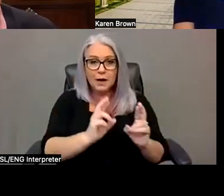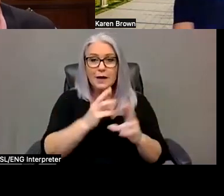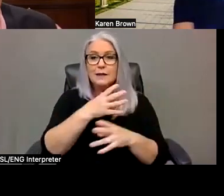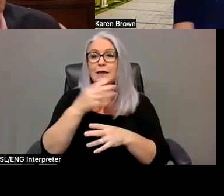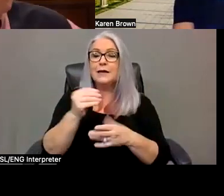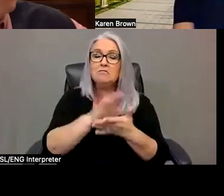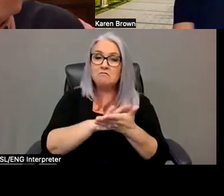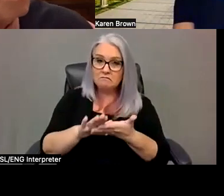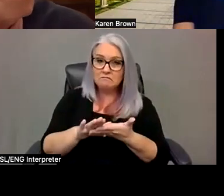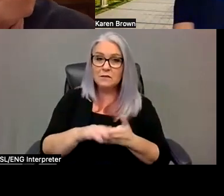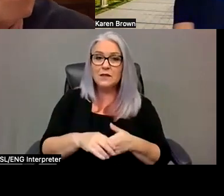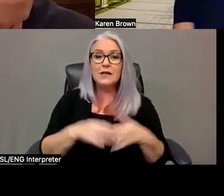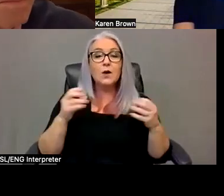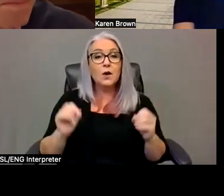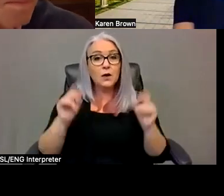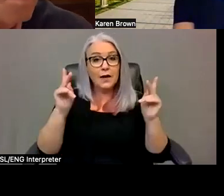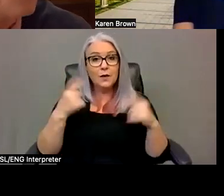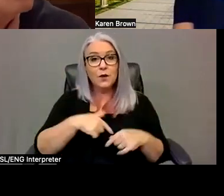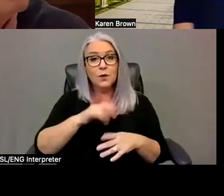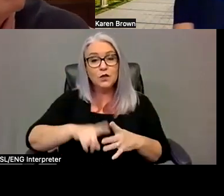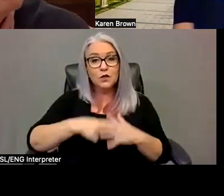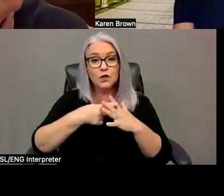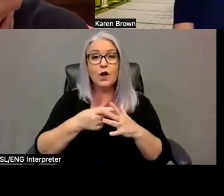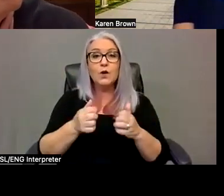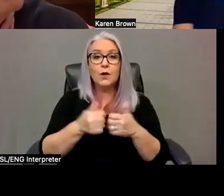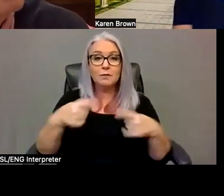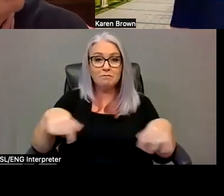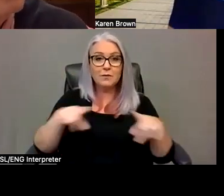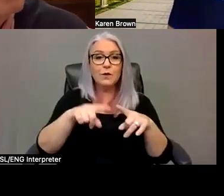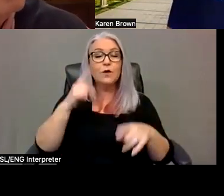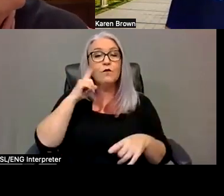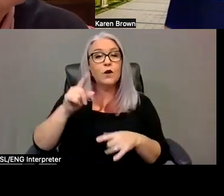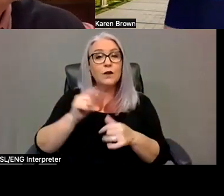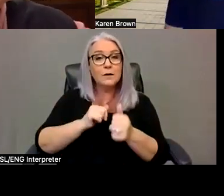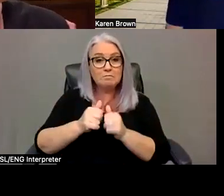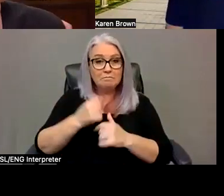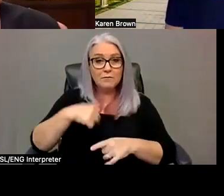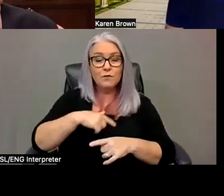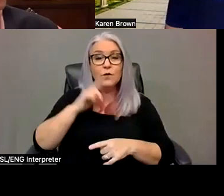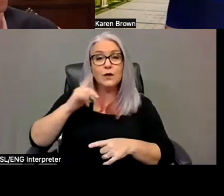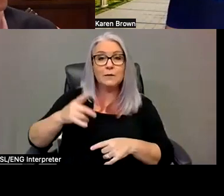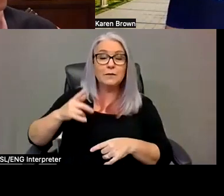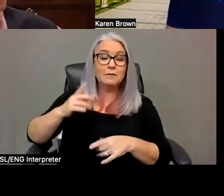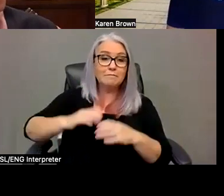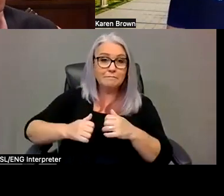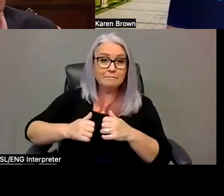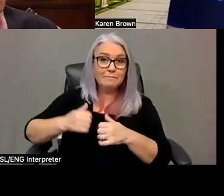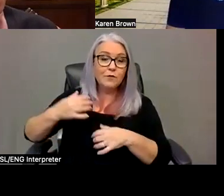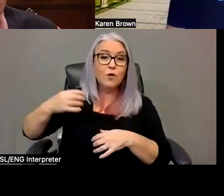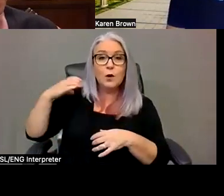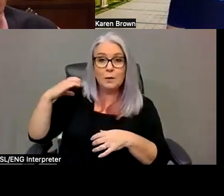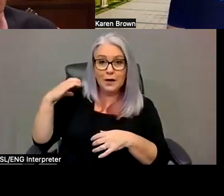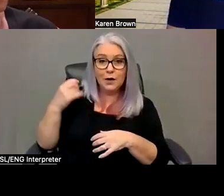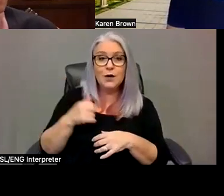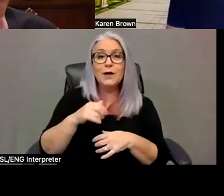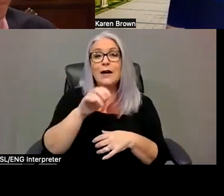with that, we're going to begin with the forum for the race for mayor. And there are 2 candidates in